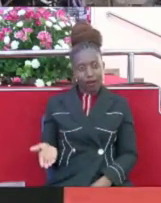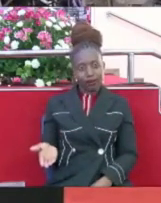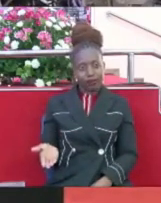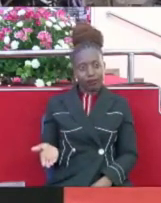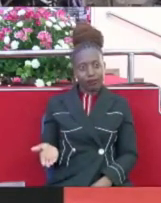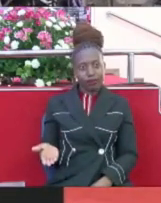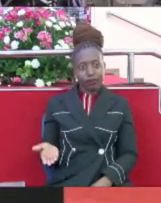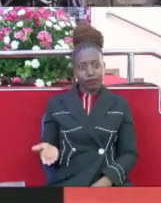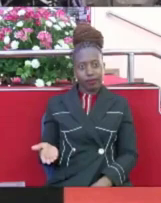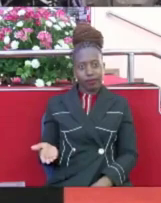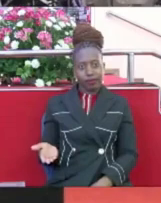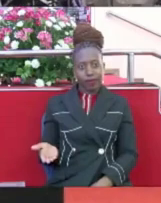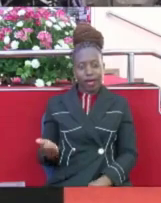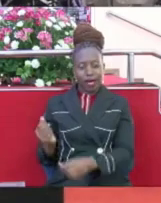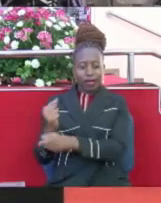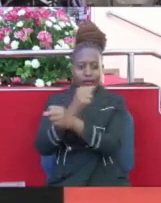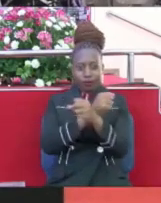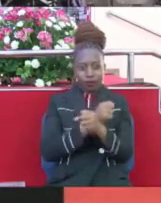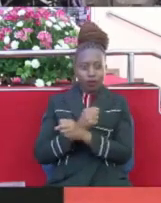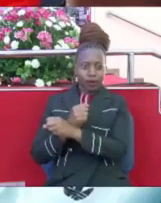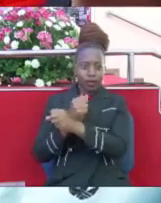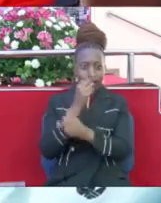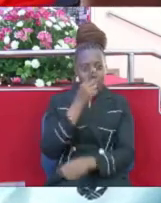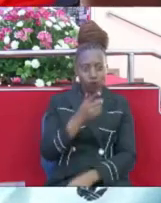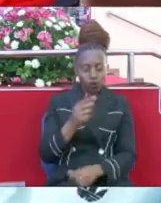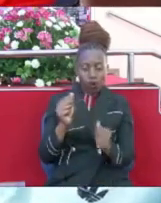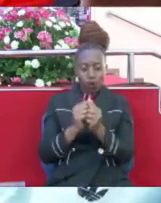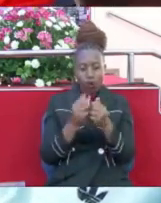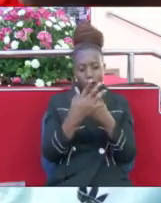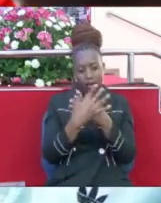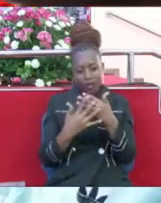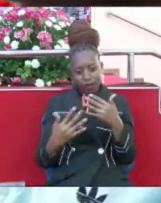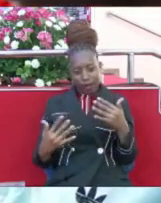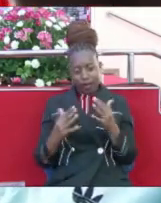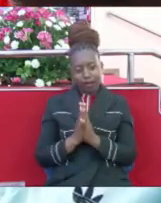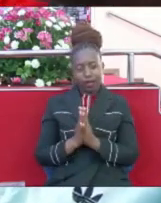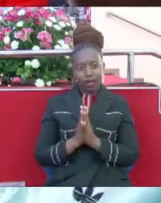his blood. He has offered the covering of his righteousness.